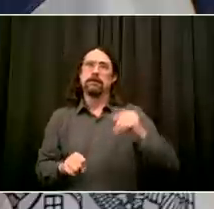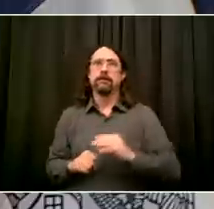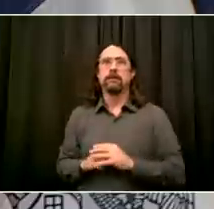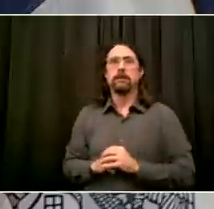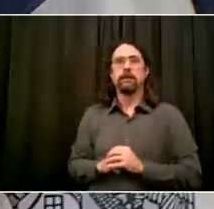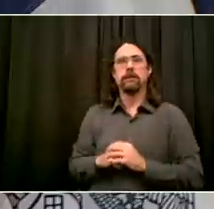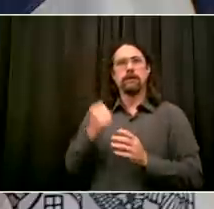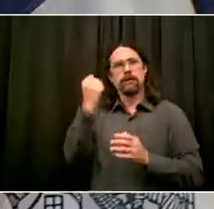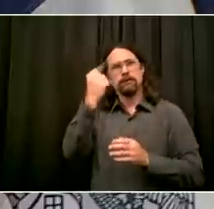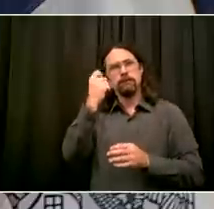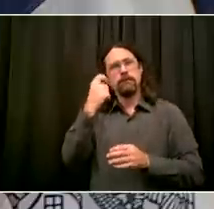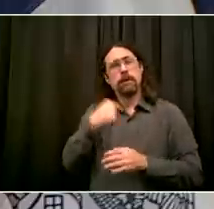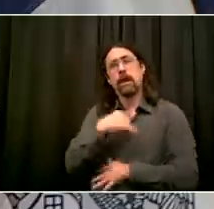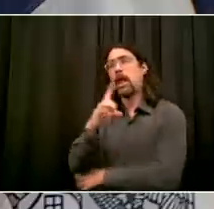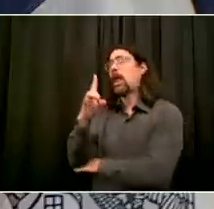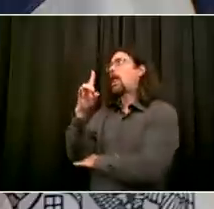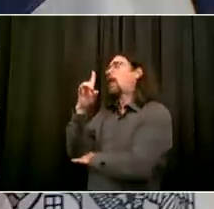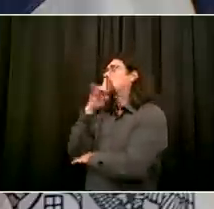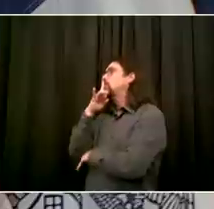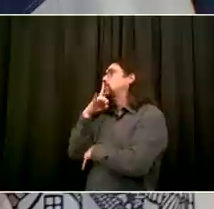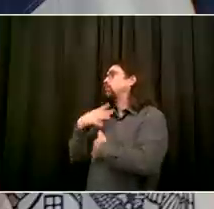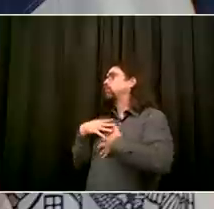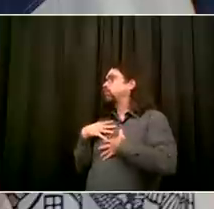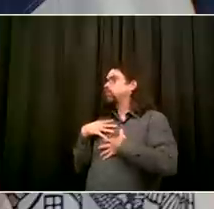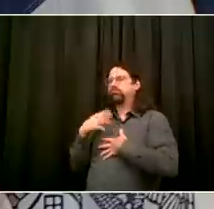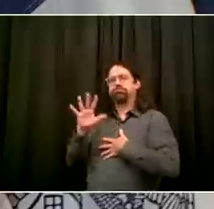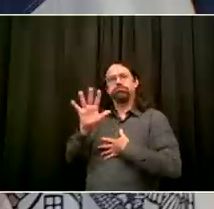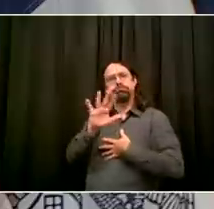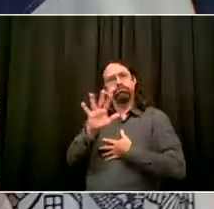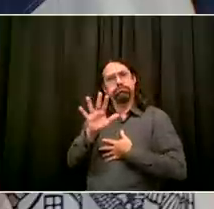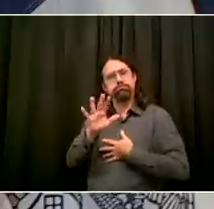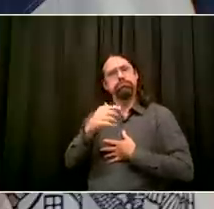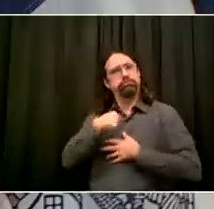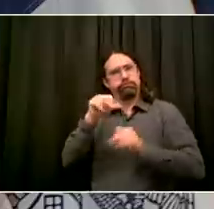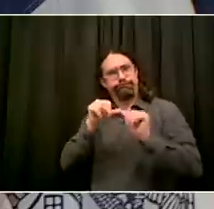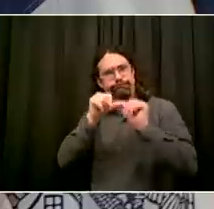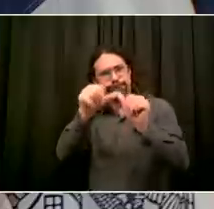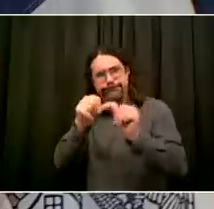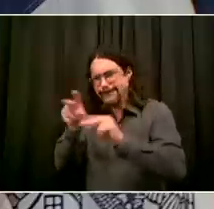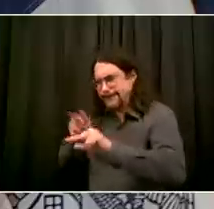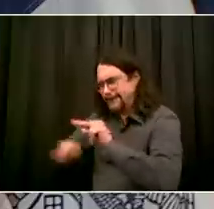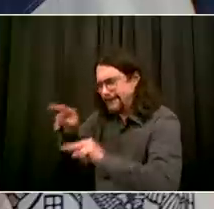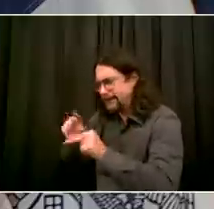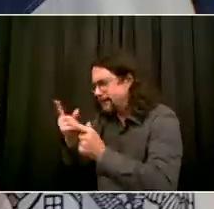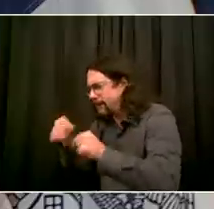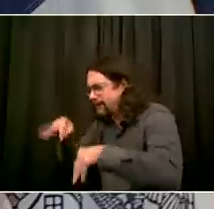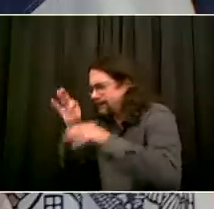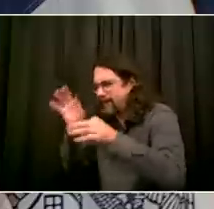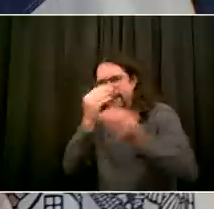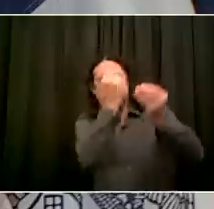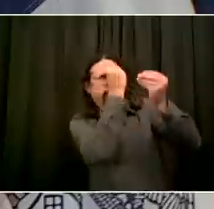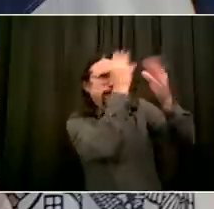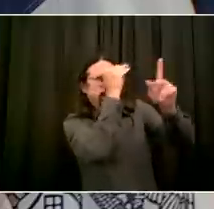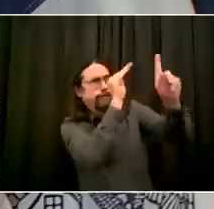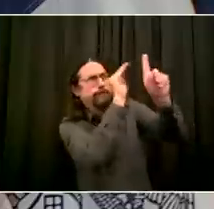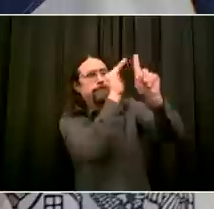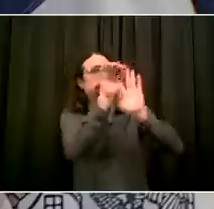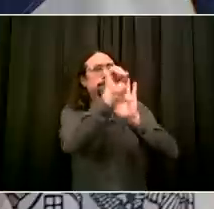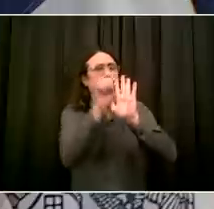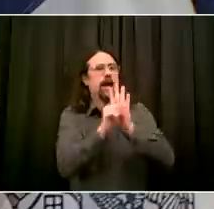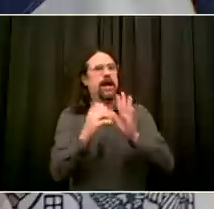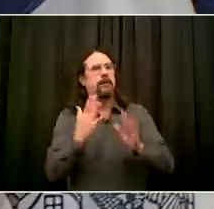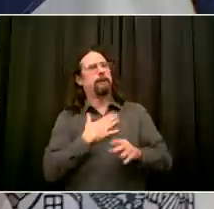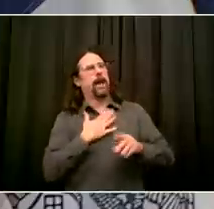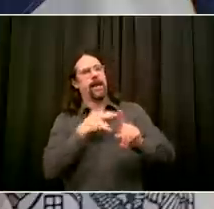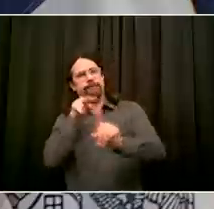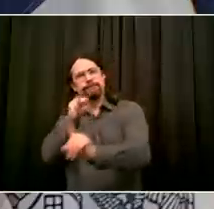you're down below 3%, again, that should show us that enough of the trouble has passed that we can lift the restrictions.